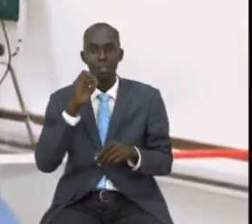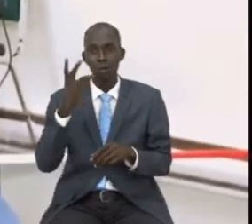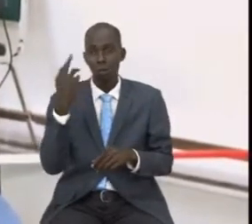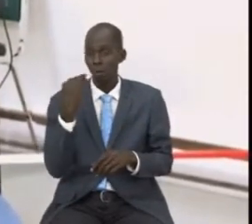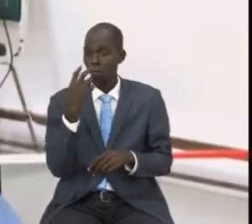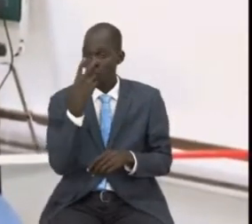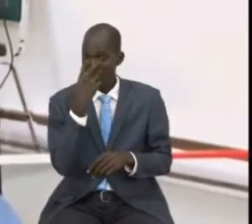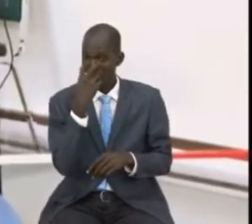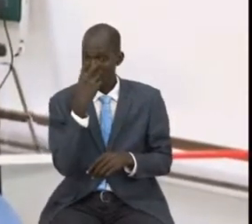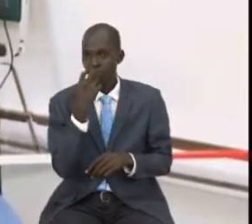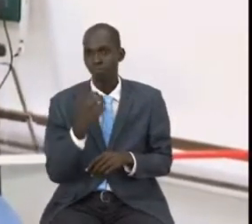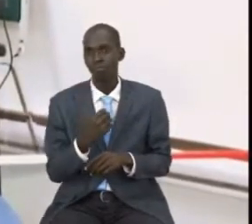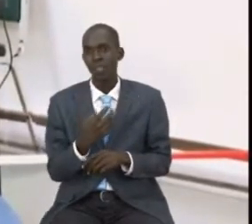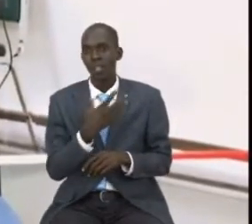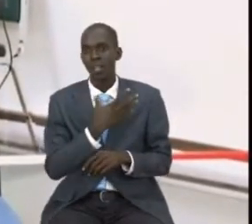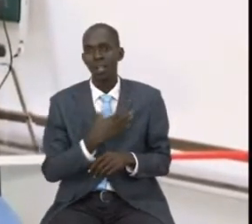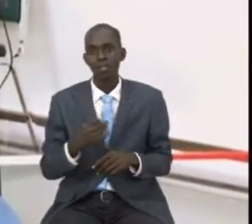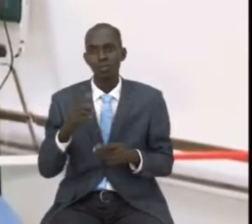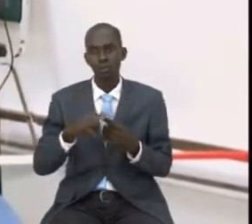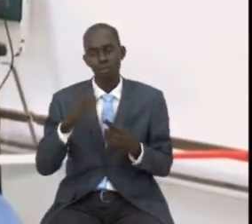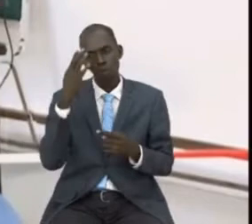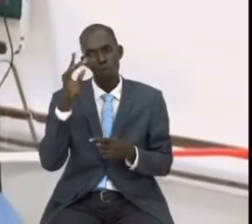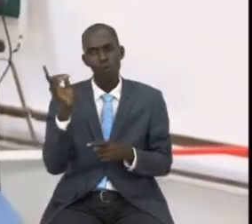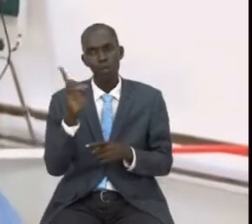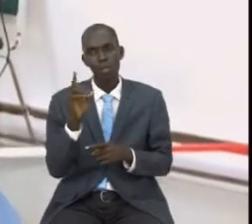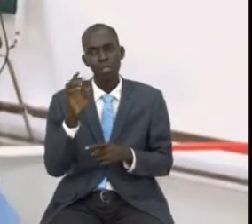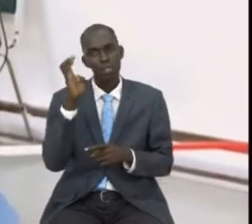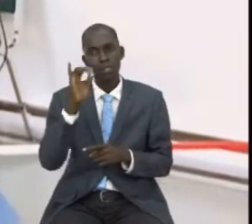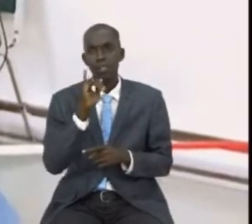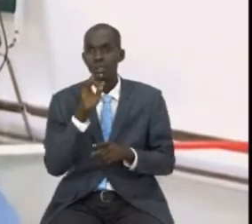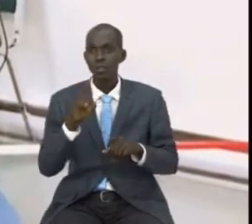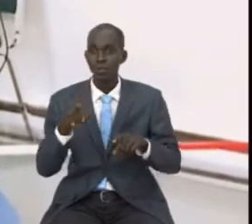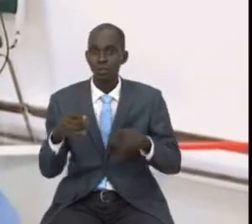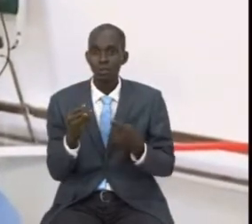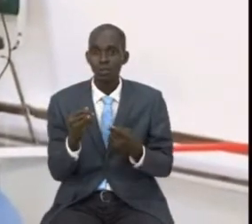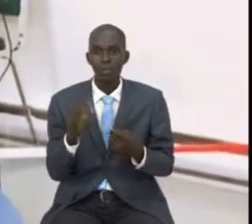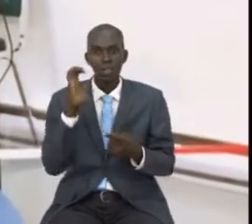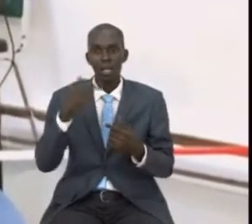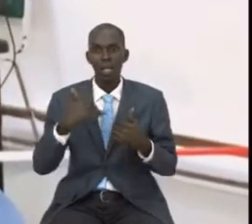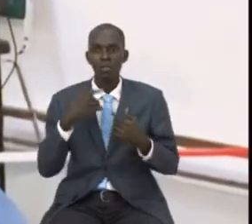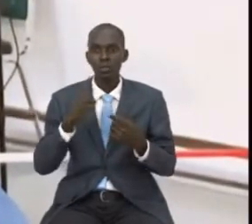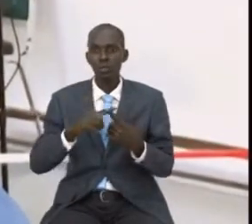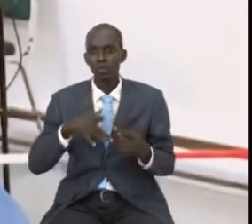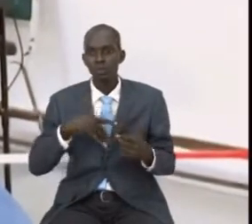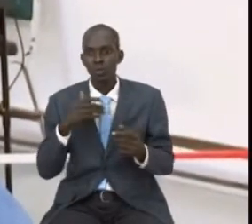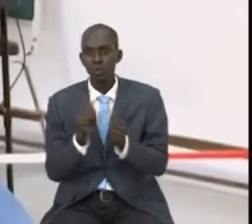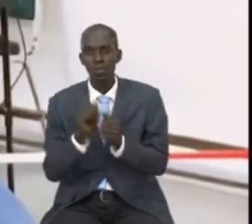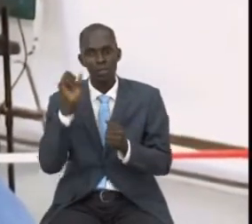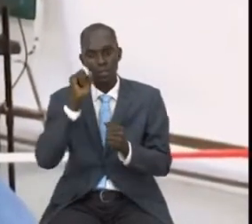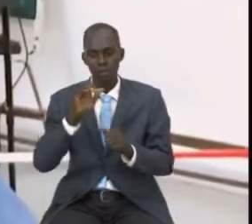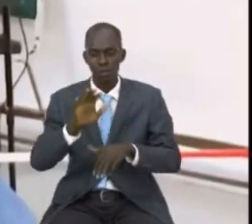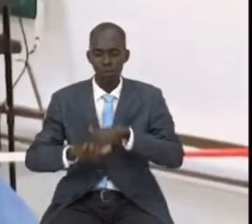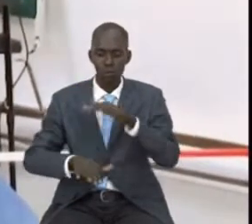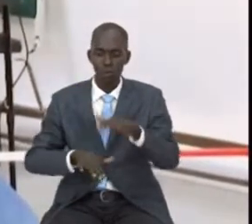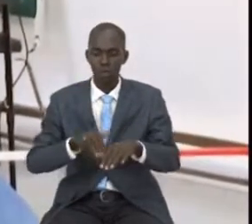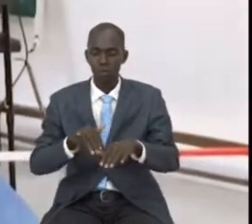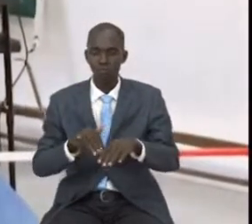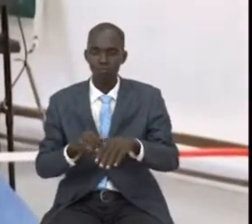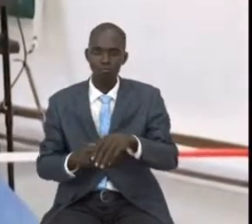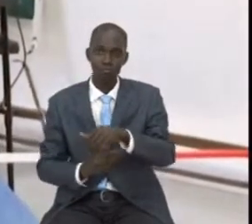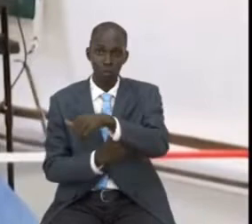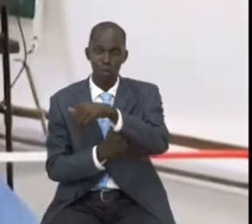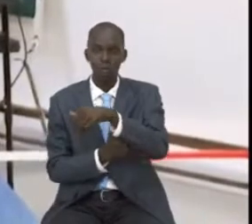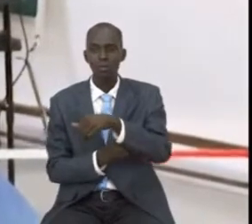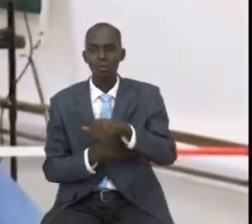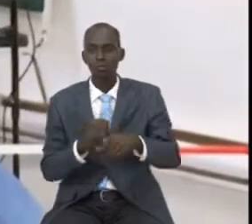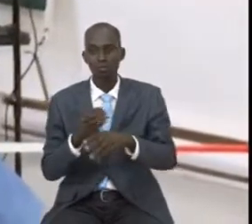He was three quarters blind. And to feel and to know where he's living, he had to feel around. He would stumble, fall into things, and